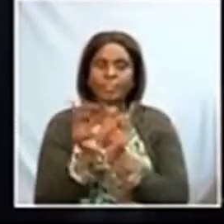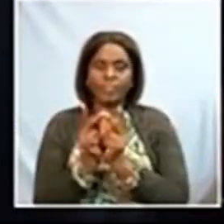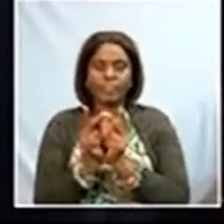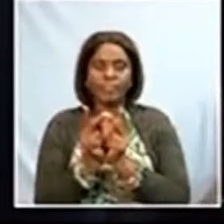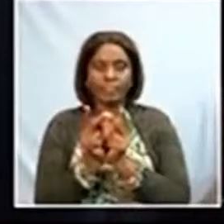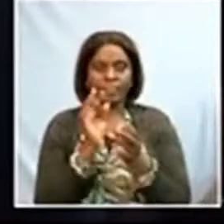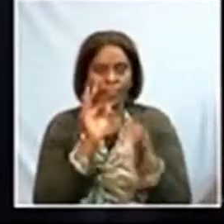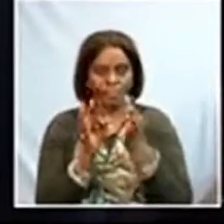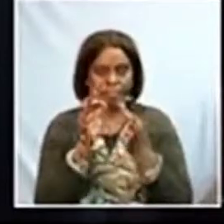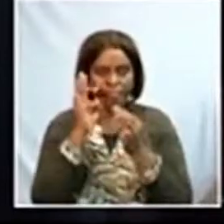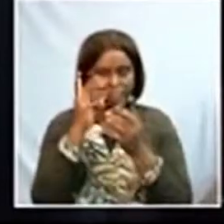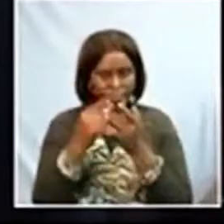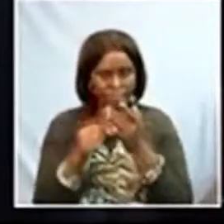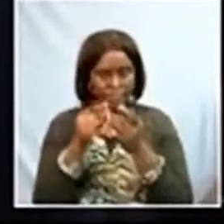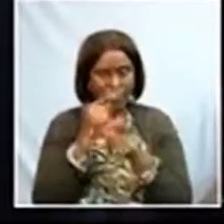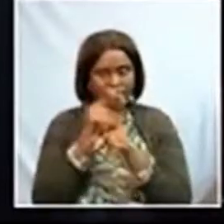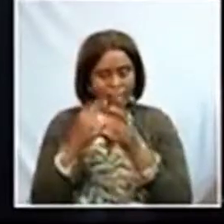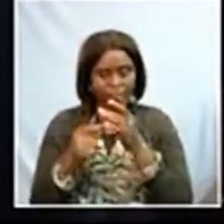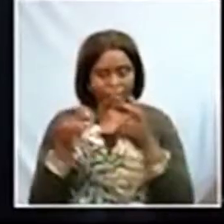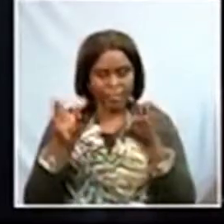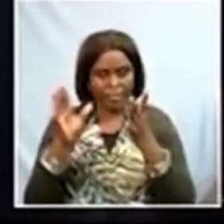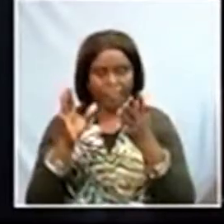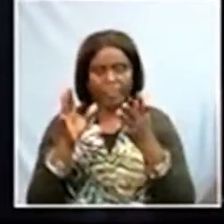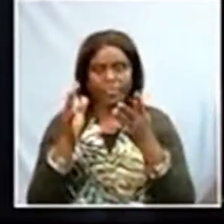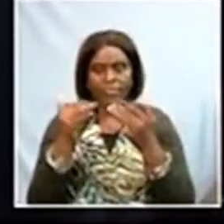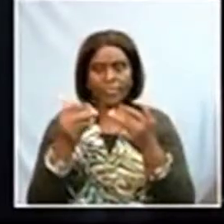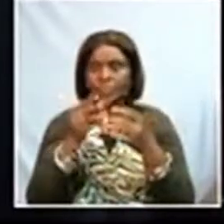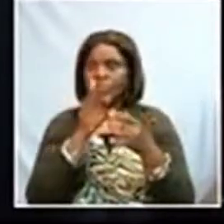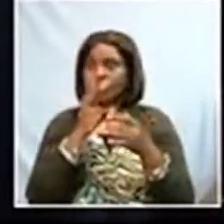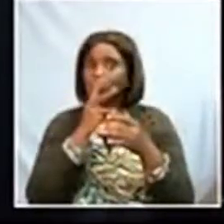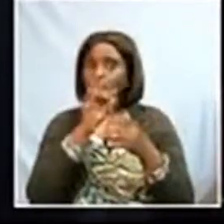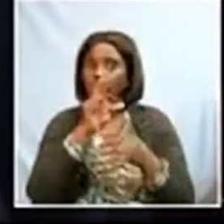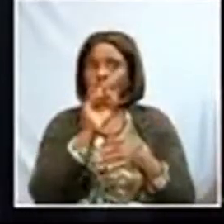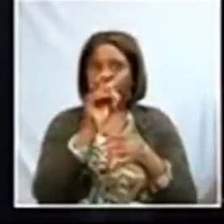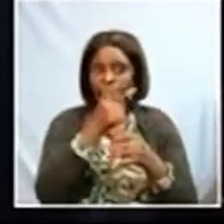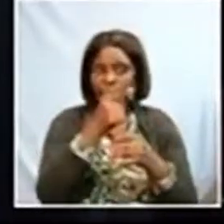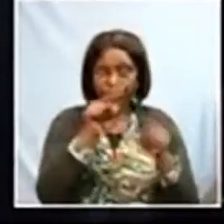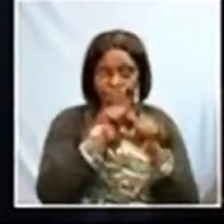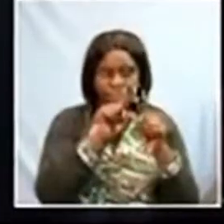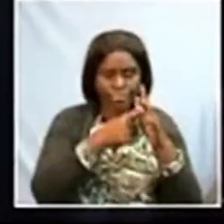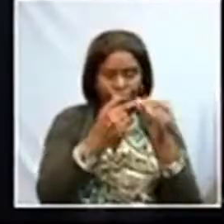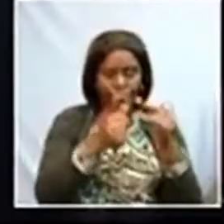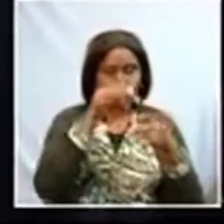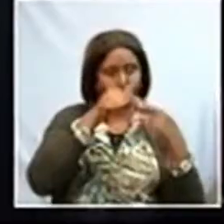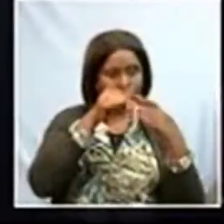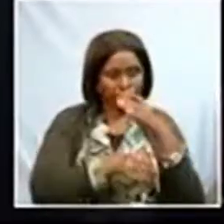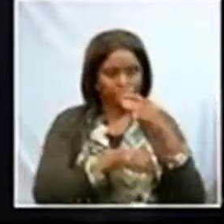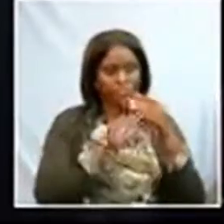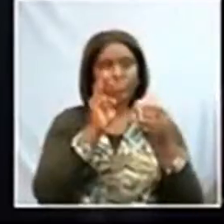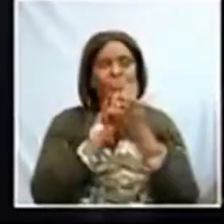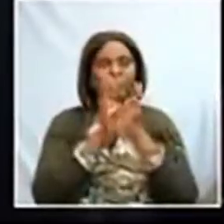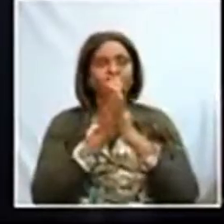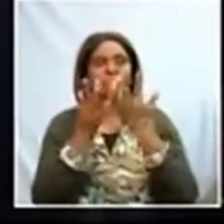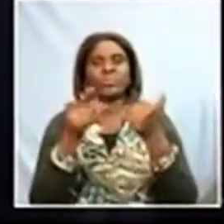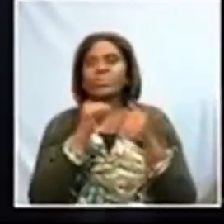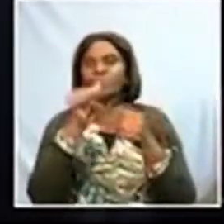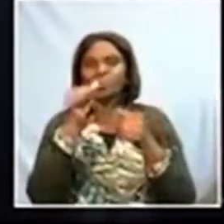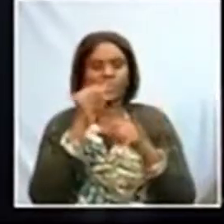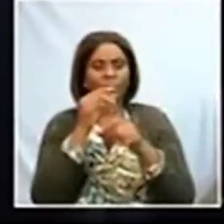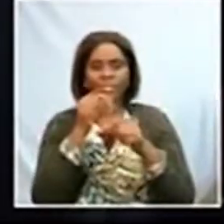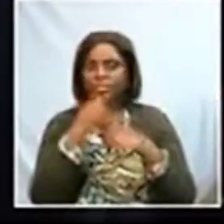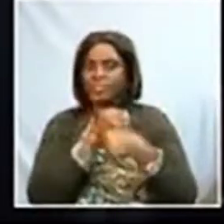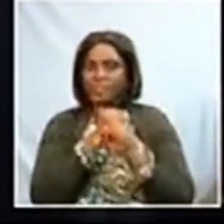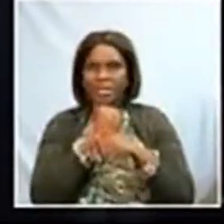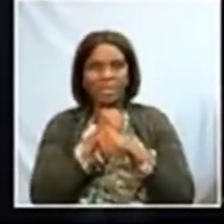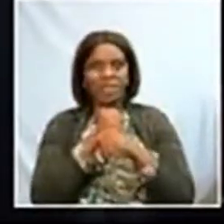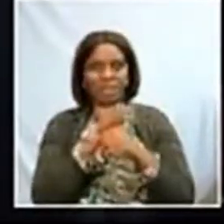because if they're going to, you are just going to allow rigs to come and they start drilling, it will be a loss. You're not building your local